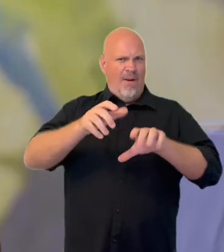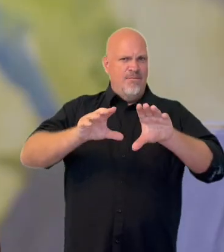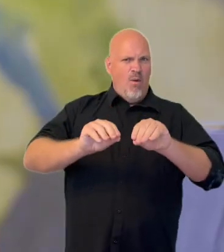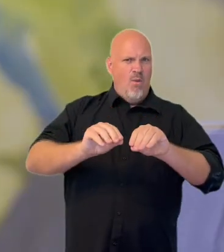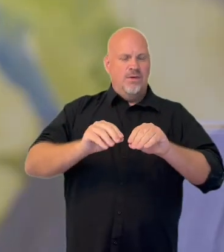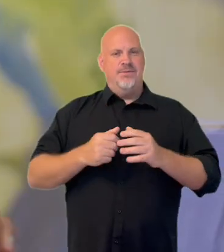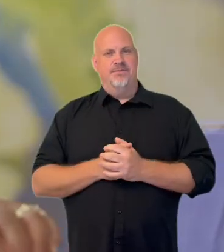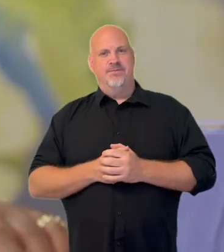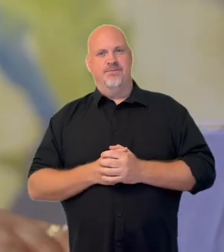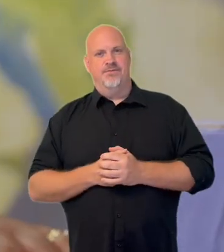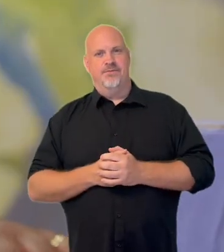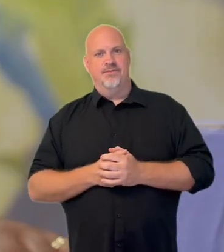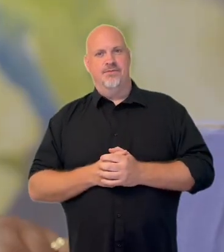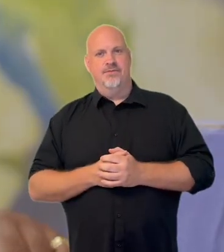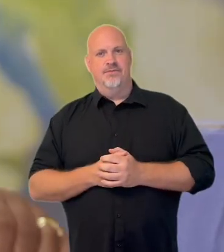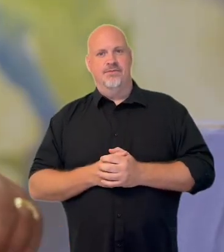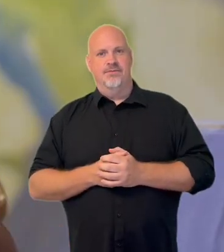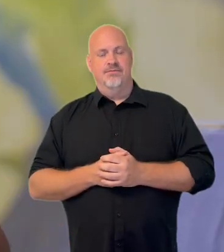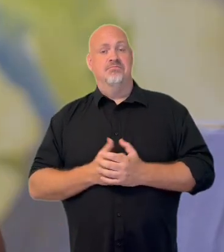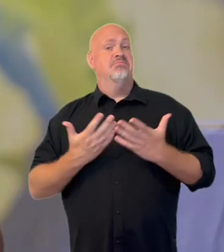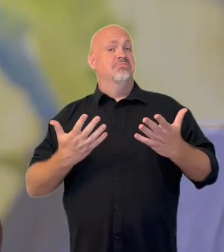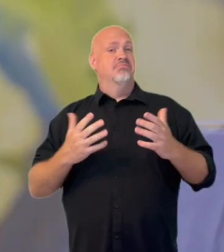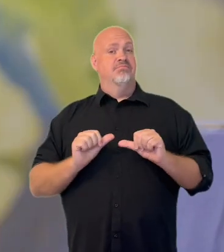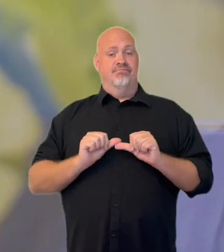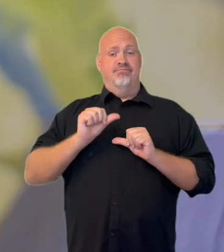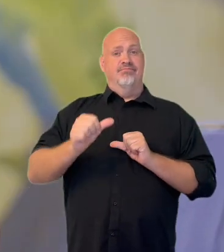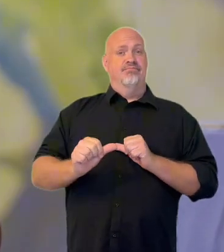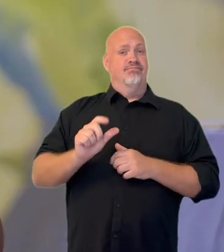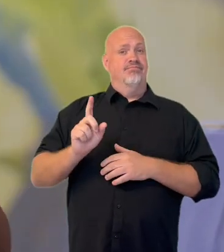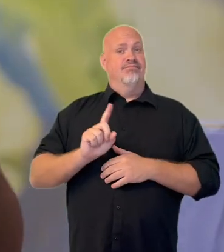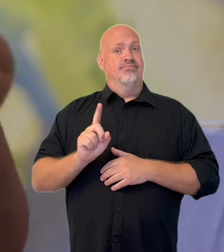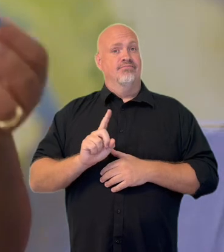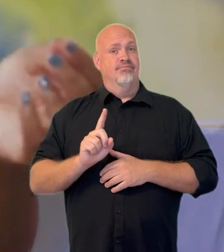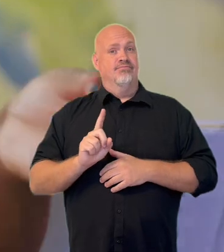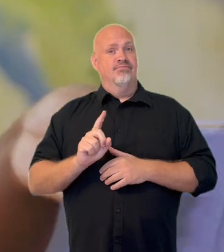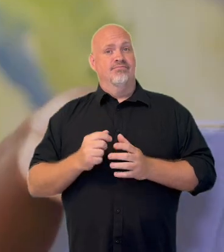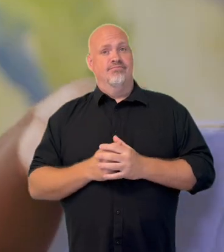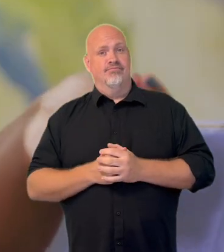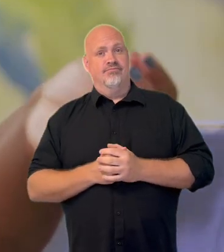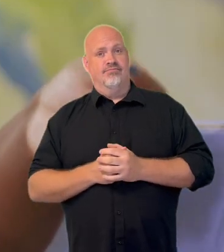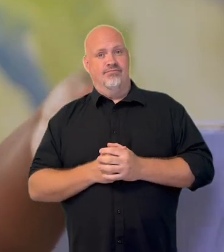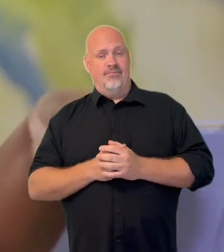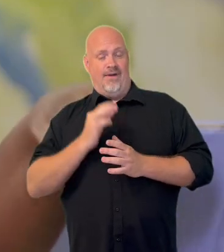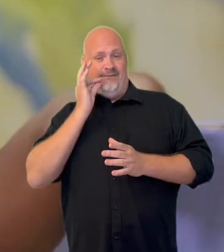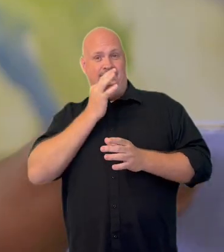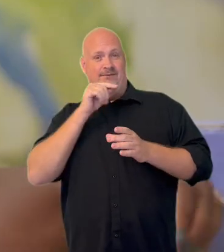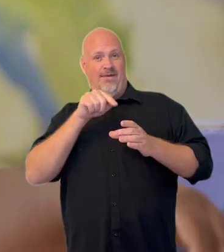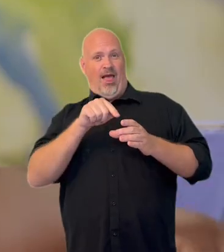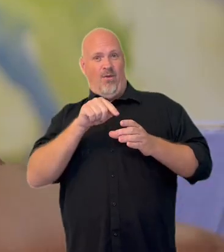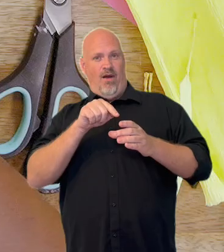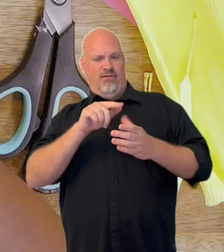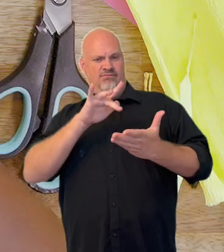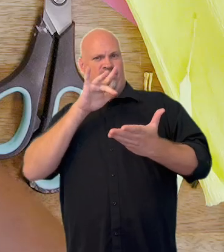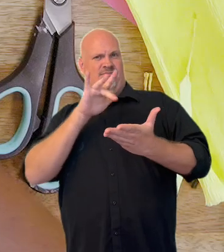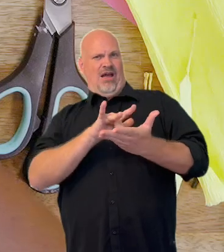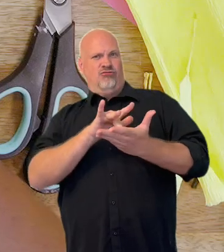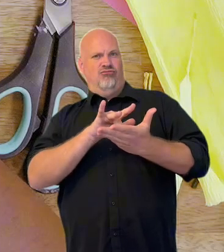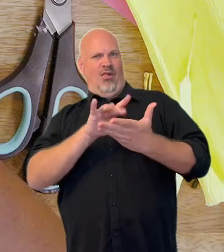So we're now going to move on to making the central part of the